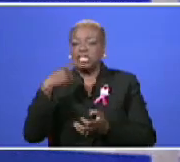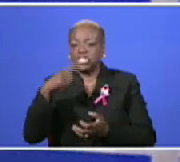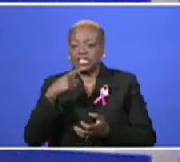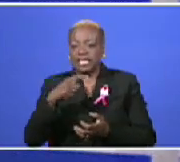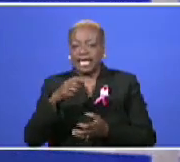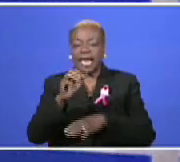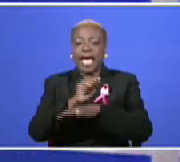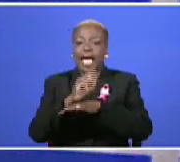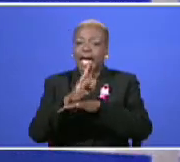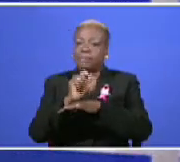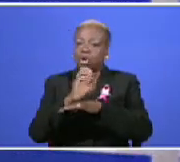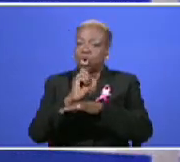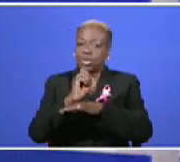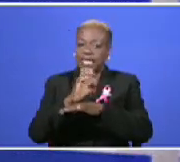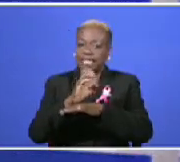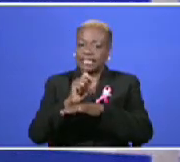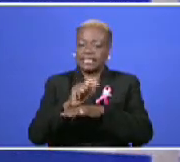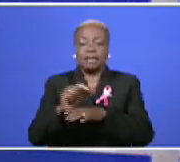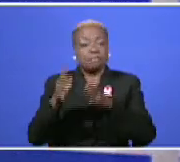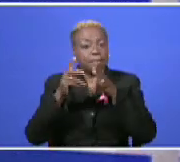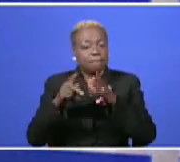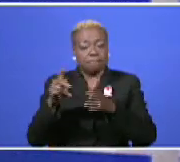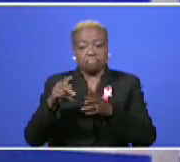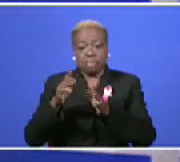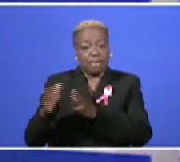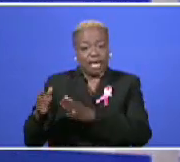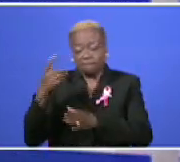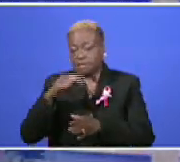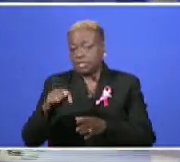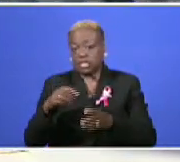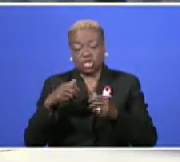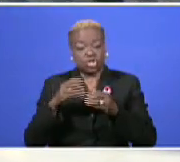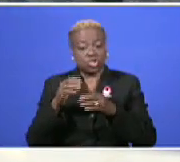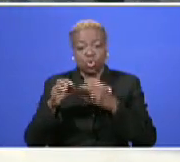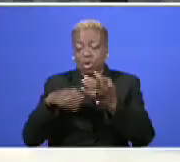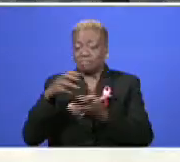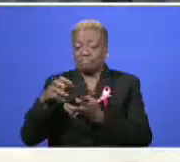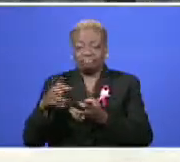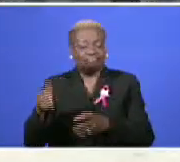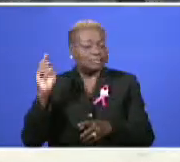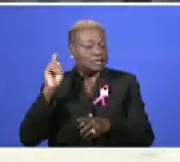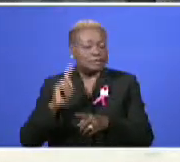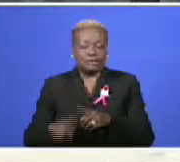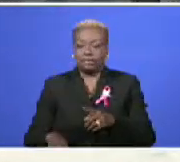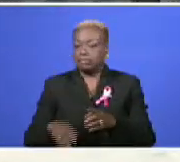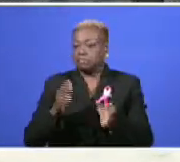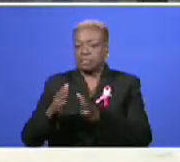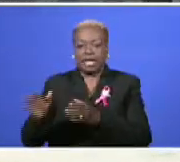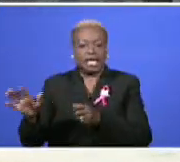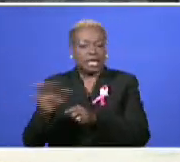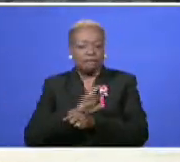but couldn't have been prepared for the actual monster that came. Here's Cleopatra Murphy. Jesus.